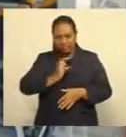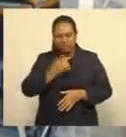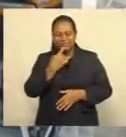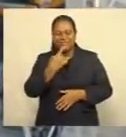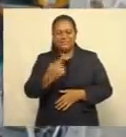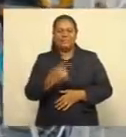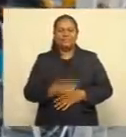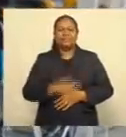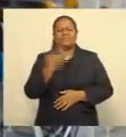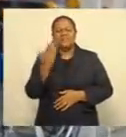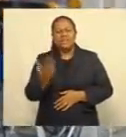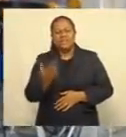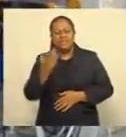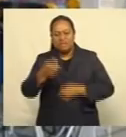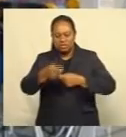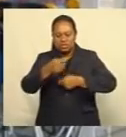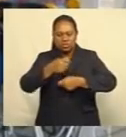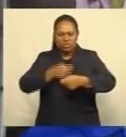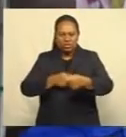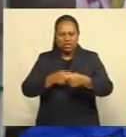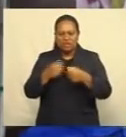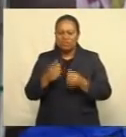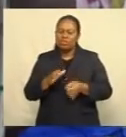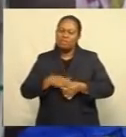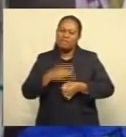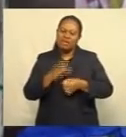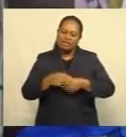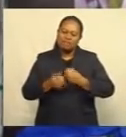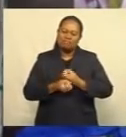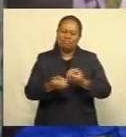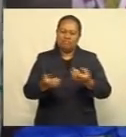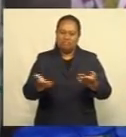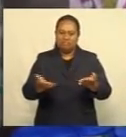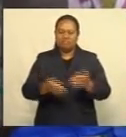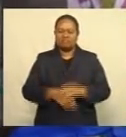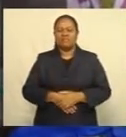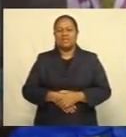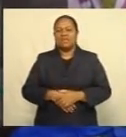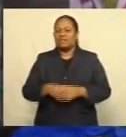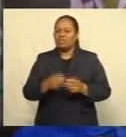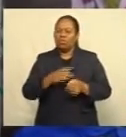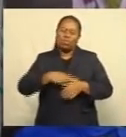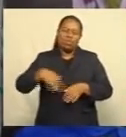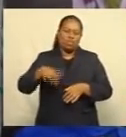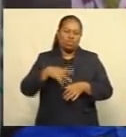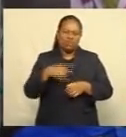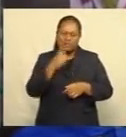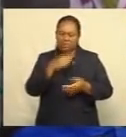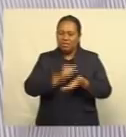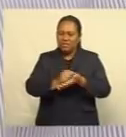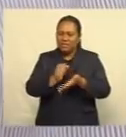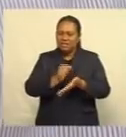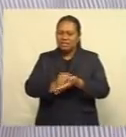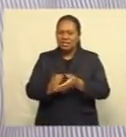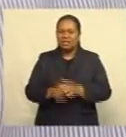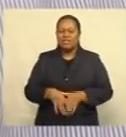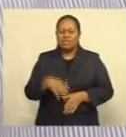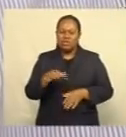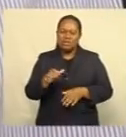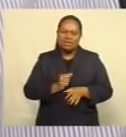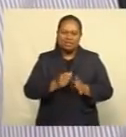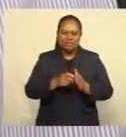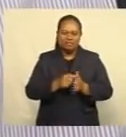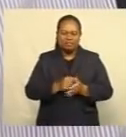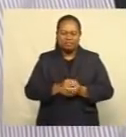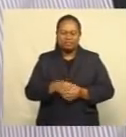is urging traders to keep products available as the Commission works with importers, wholesalers and retailers to get products onto